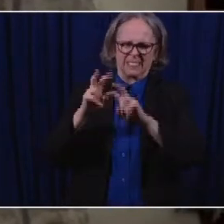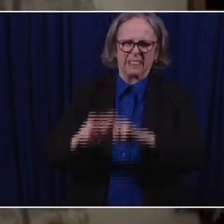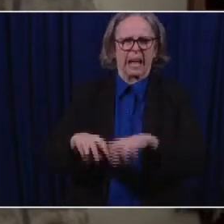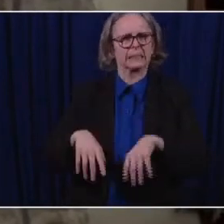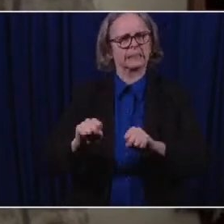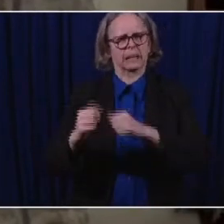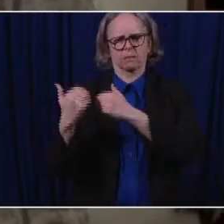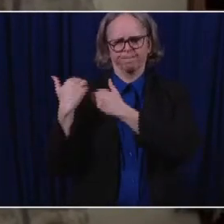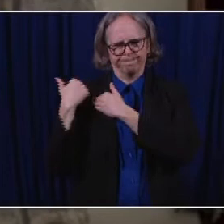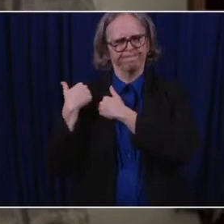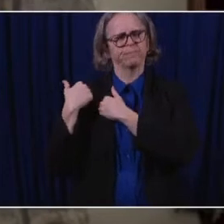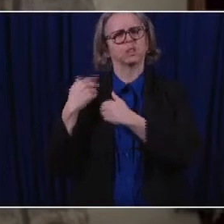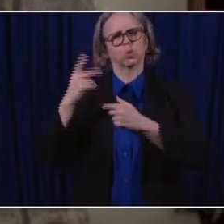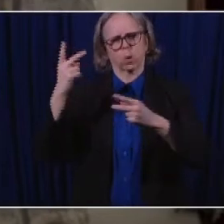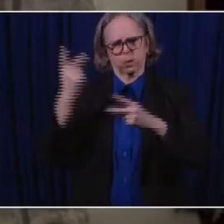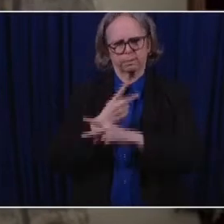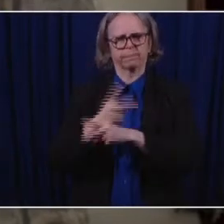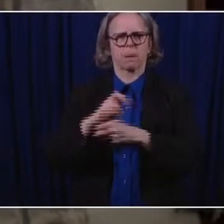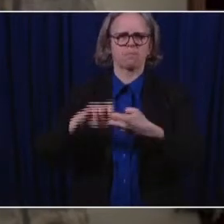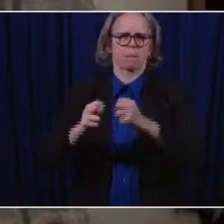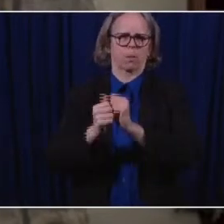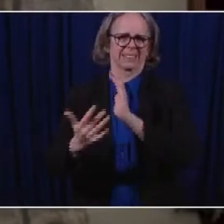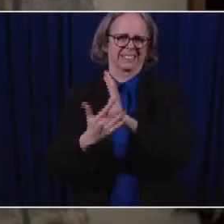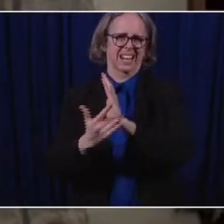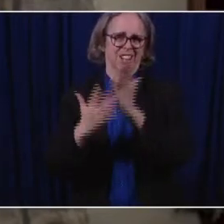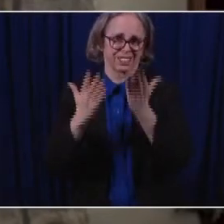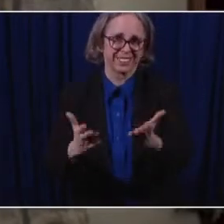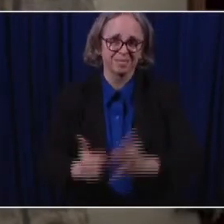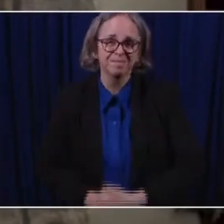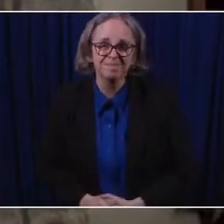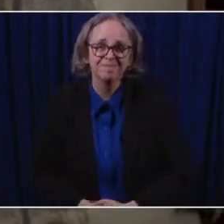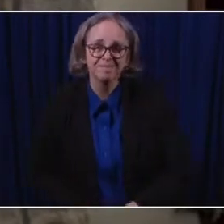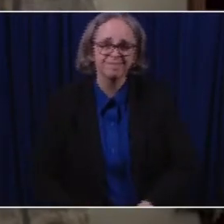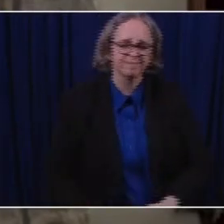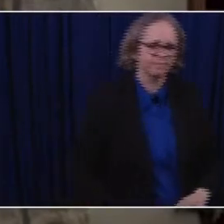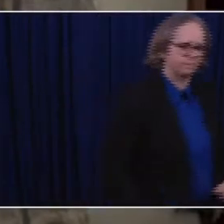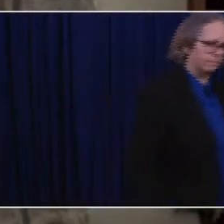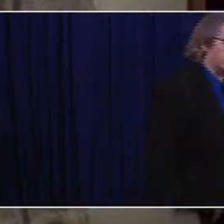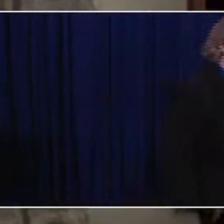Next question is from Patrick O'Donnell at the 74million.org.